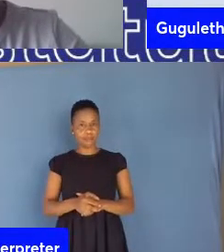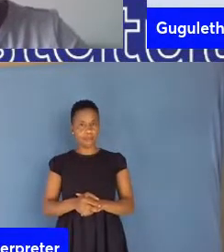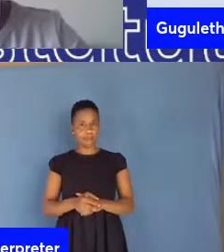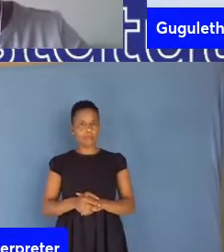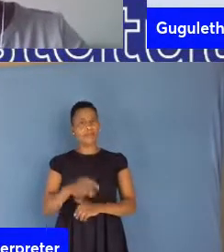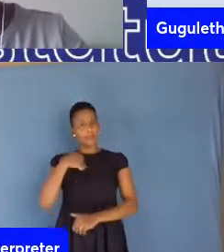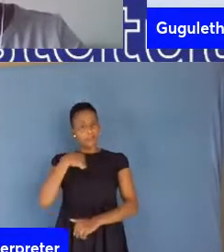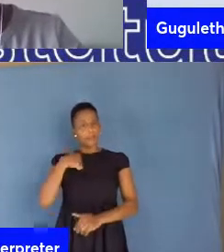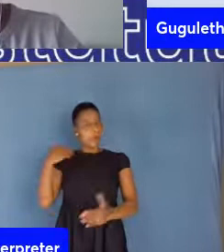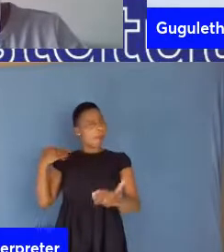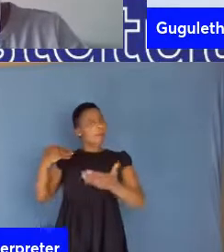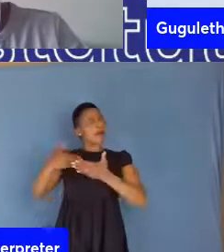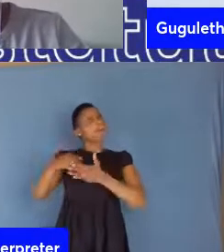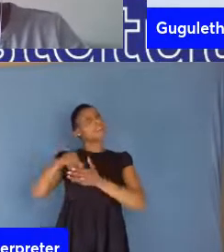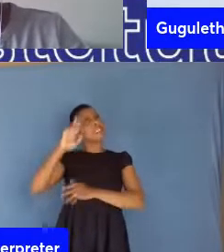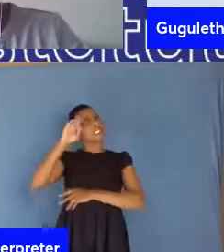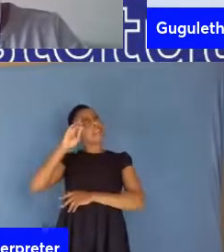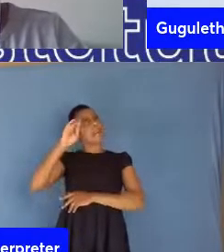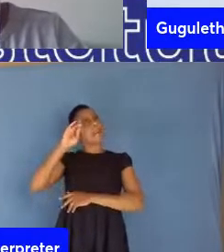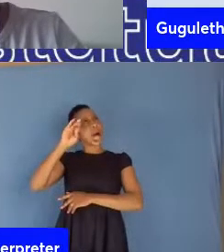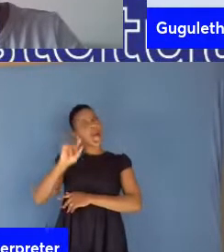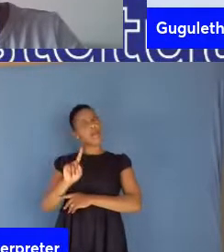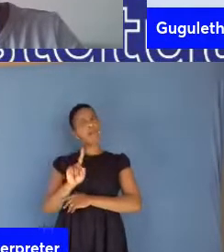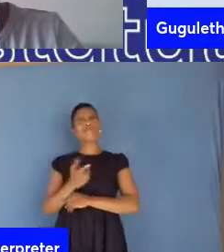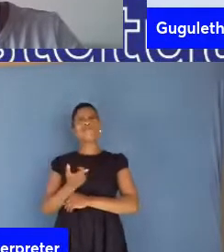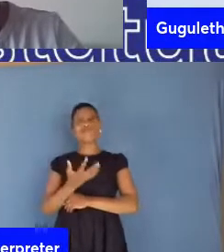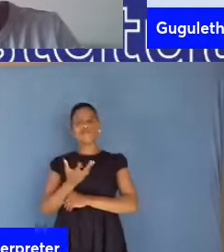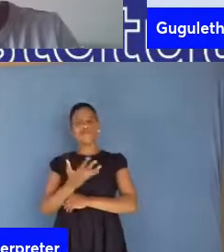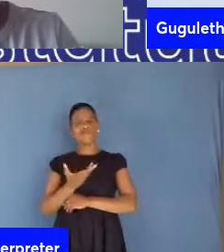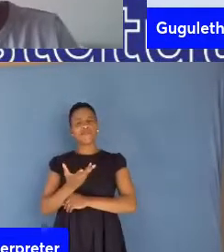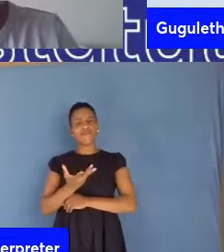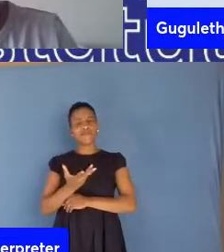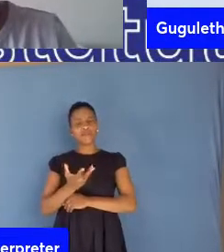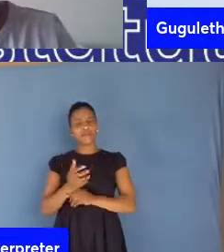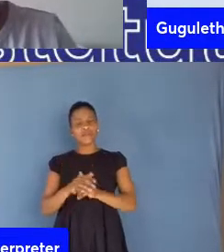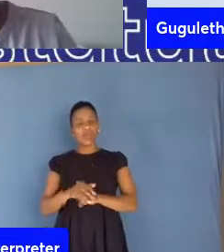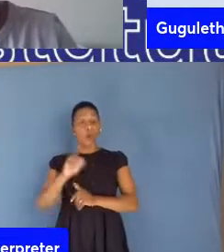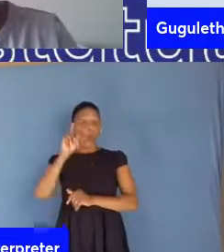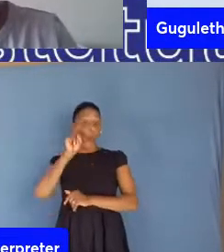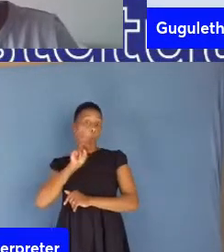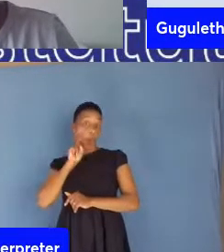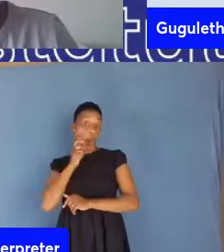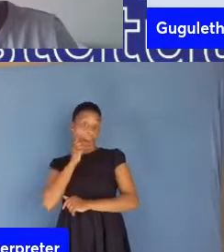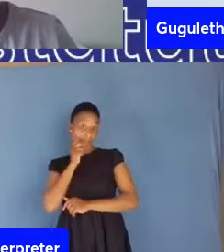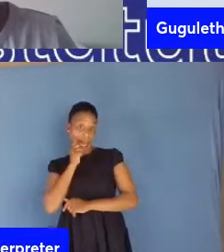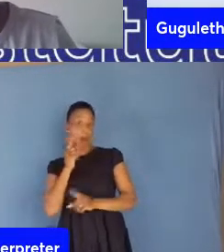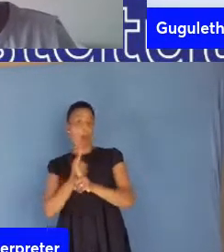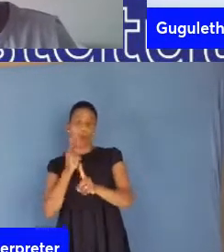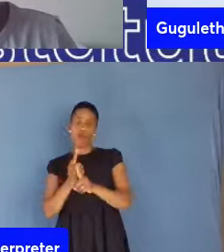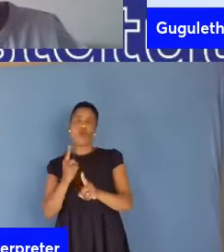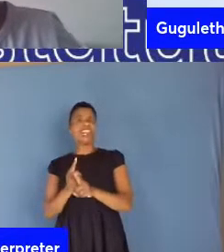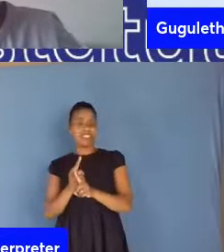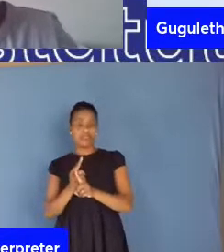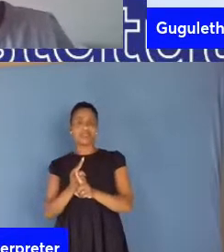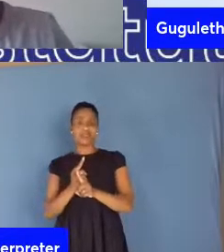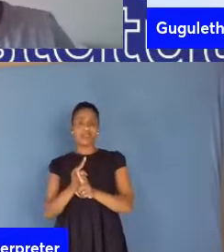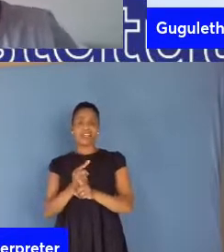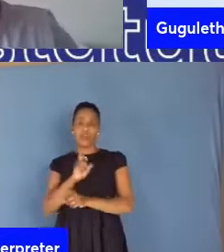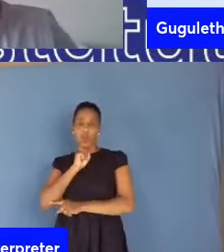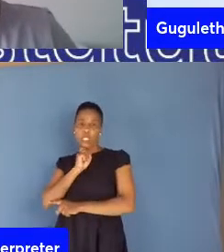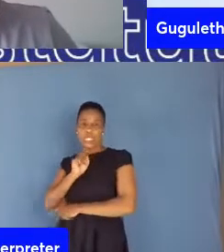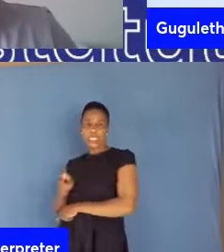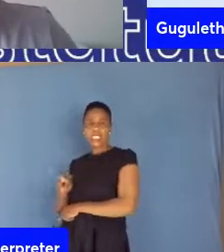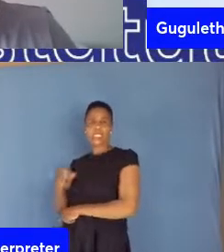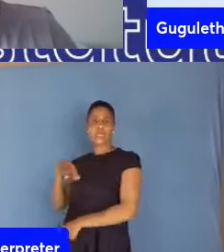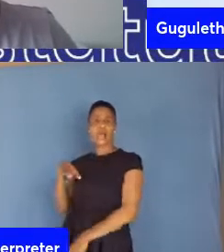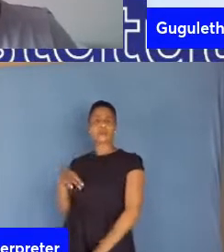remember, older men have tended to take advantage of girls.